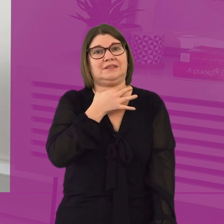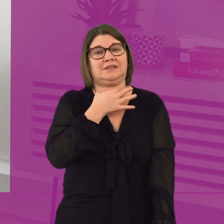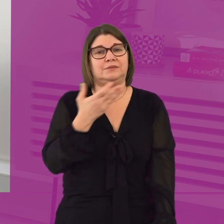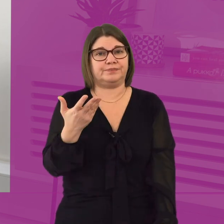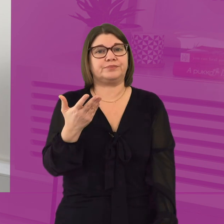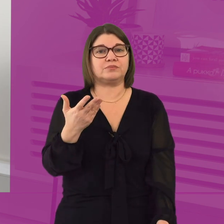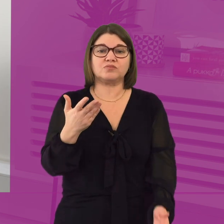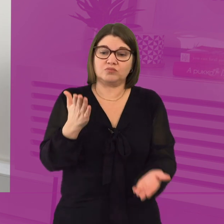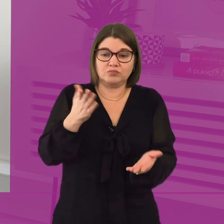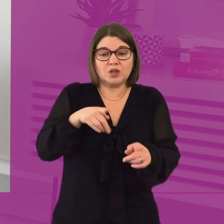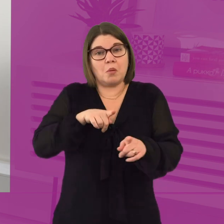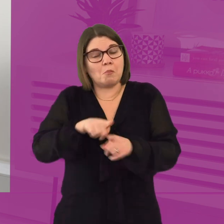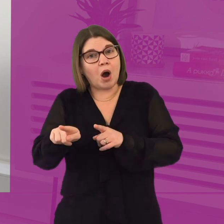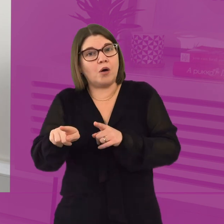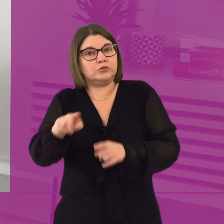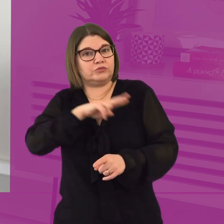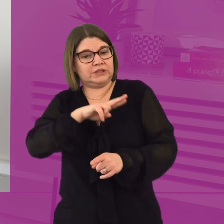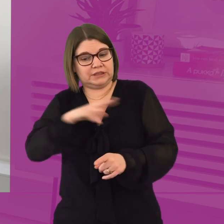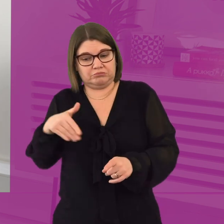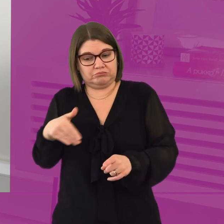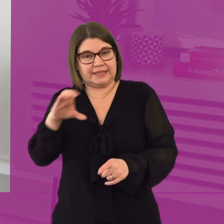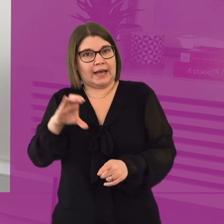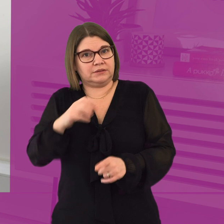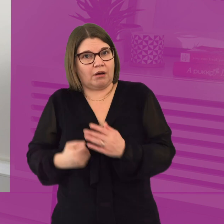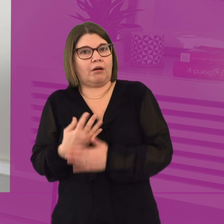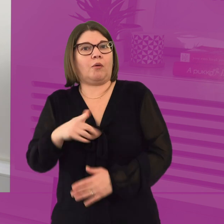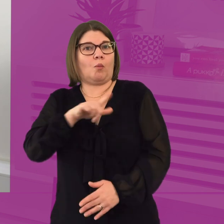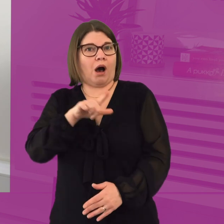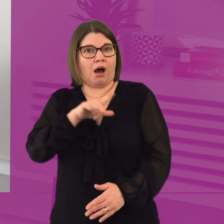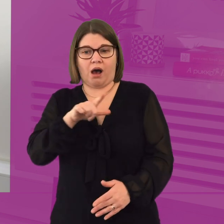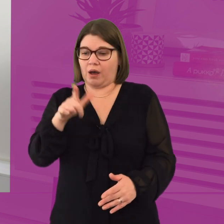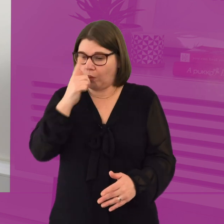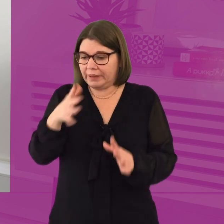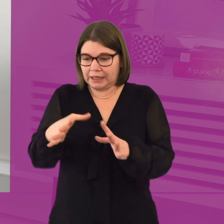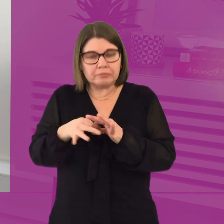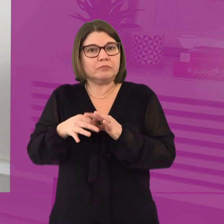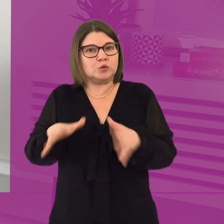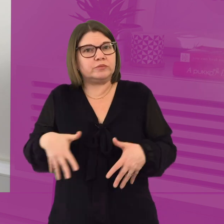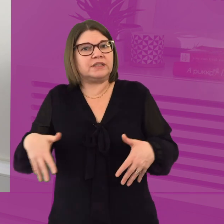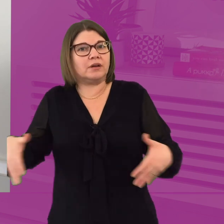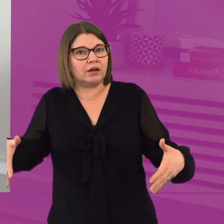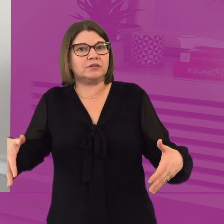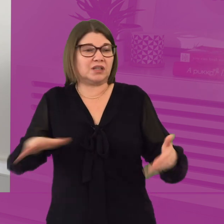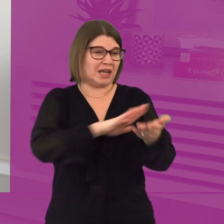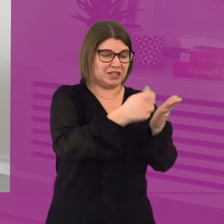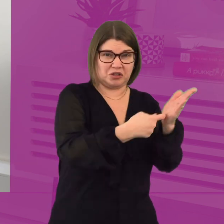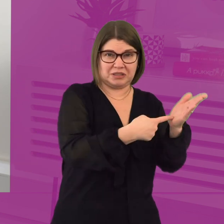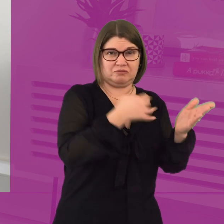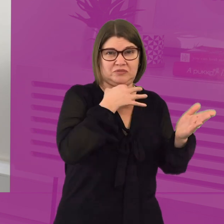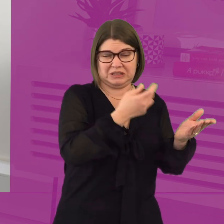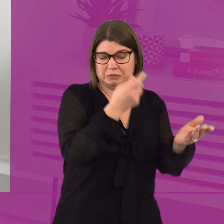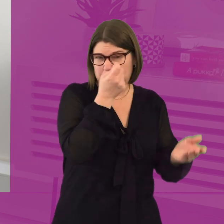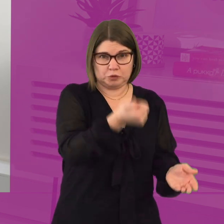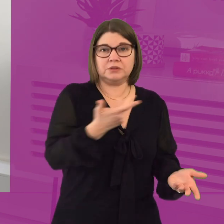breast cancer as a result of taking HRT is really small, and so lifestyle factors are more important. So, for